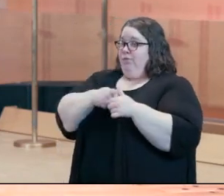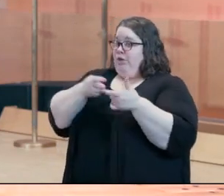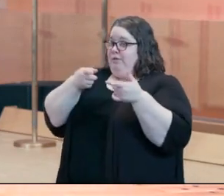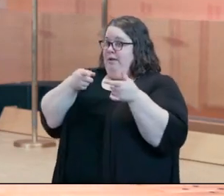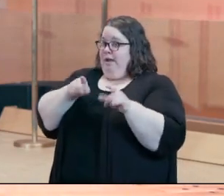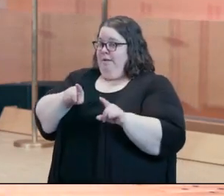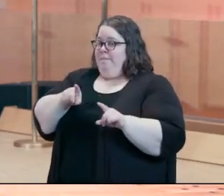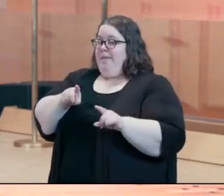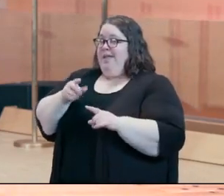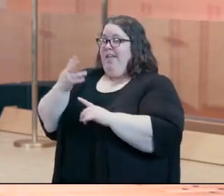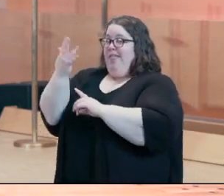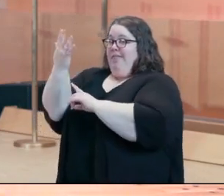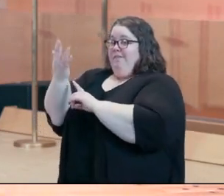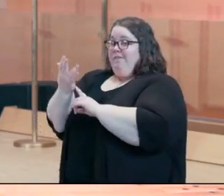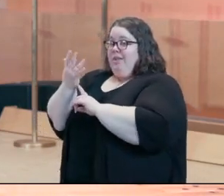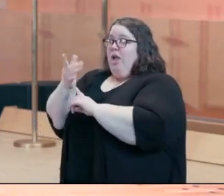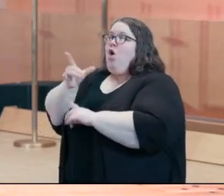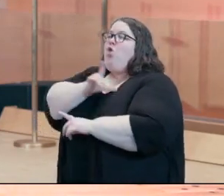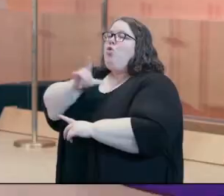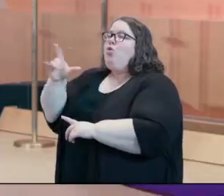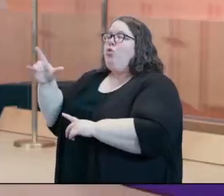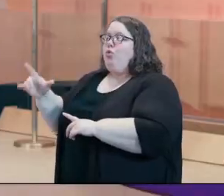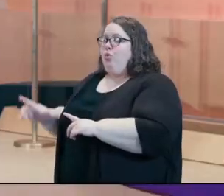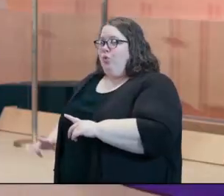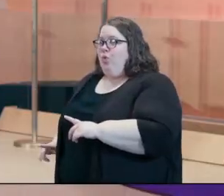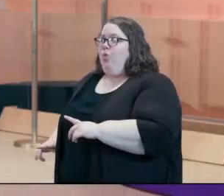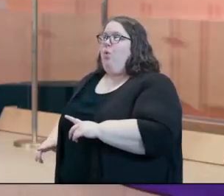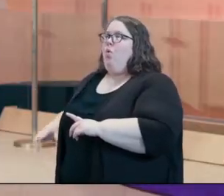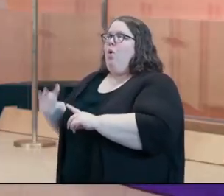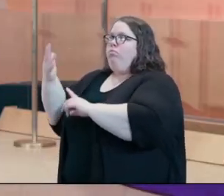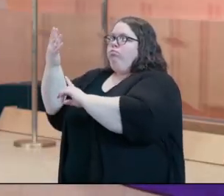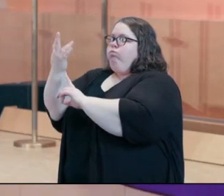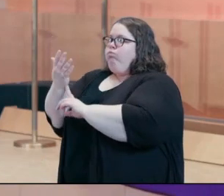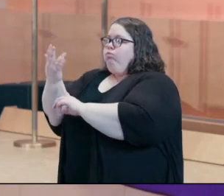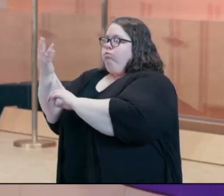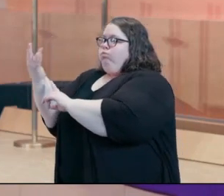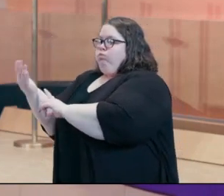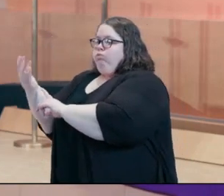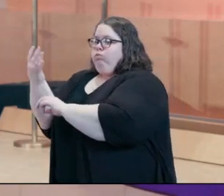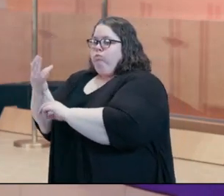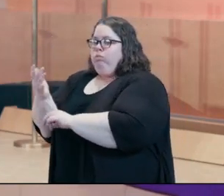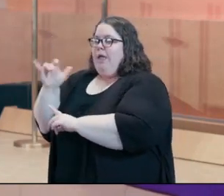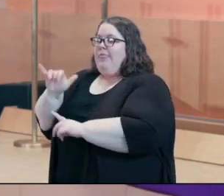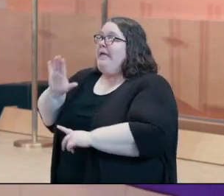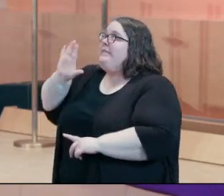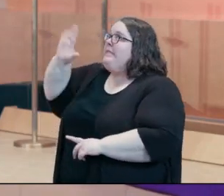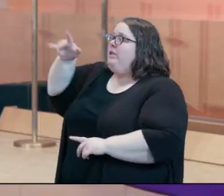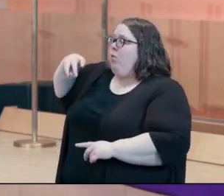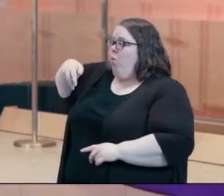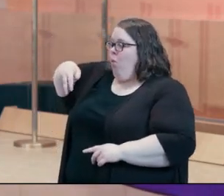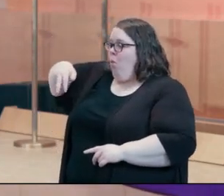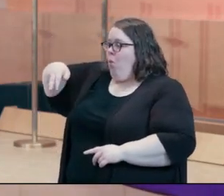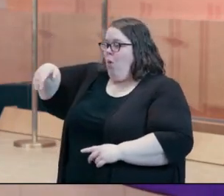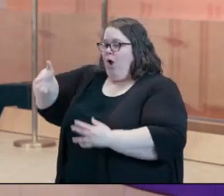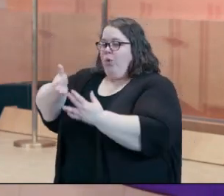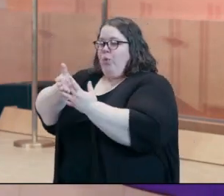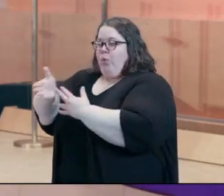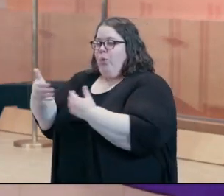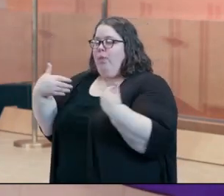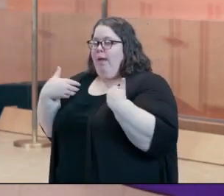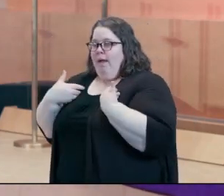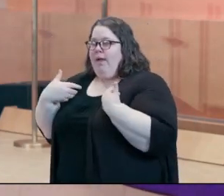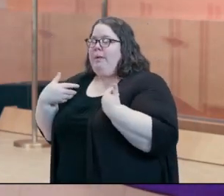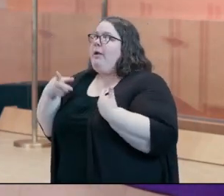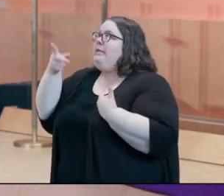flaming torch, he passes through the carcasses. He agrees to the terms of